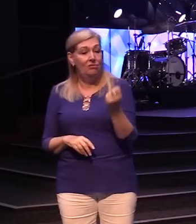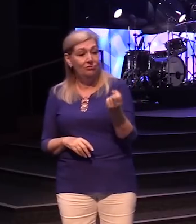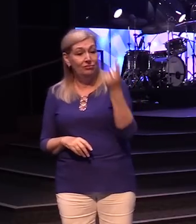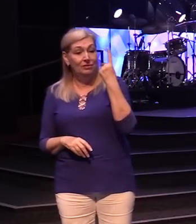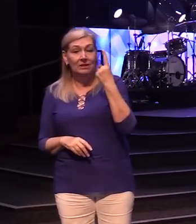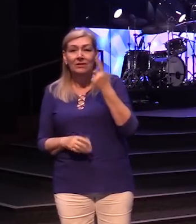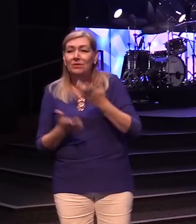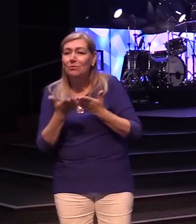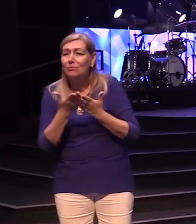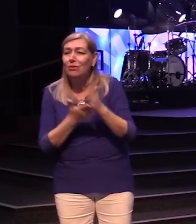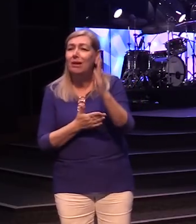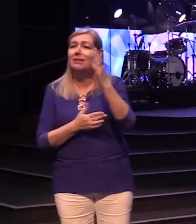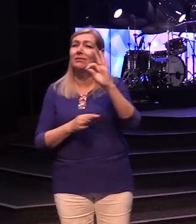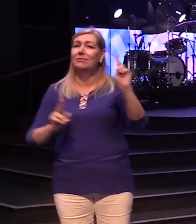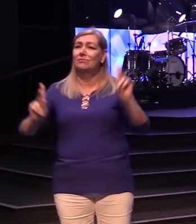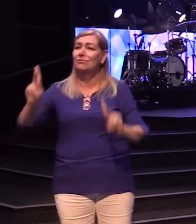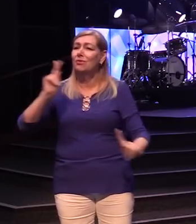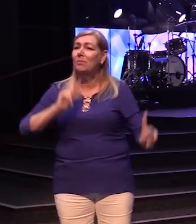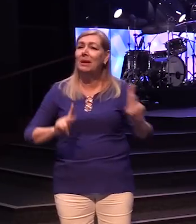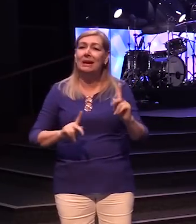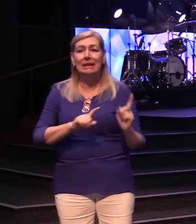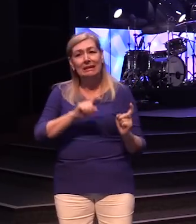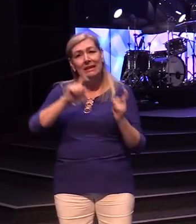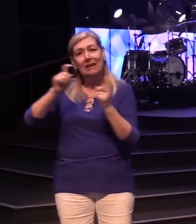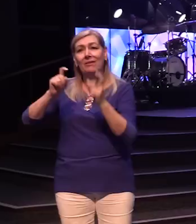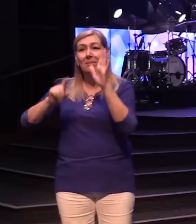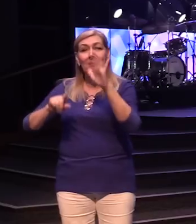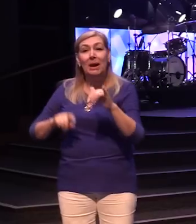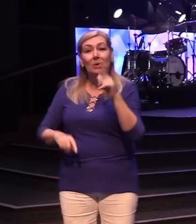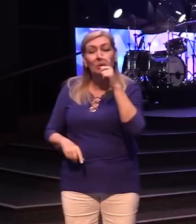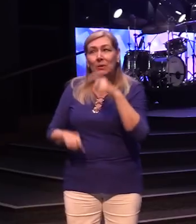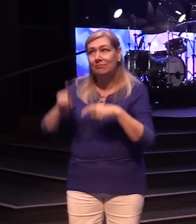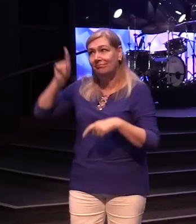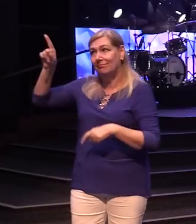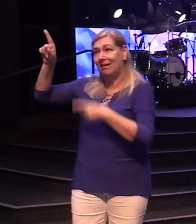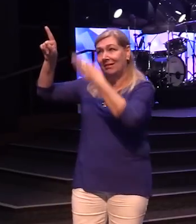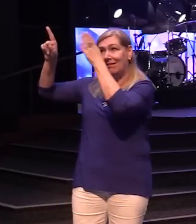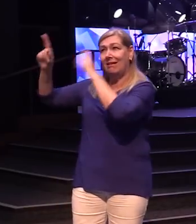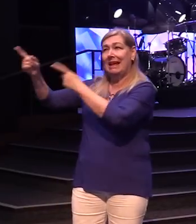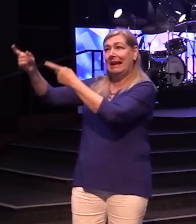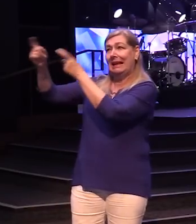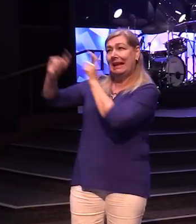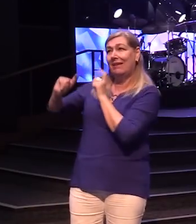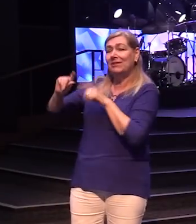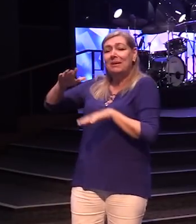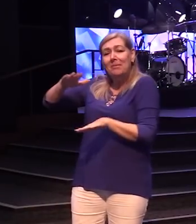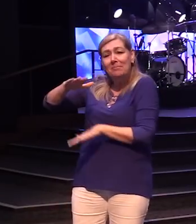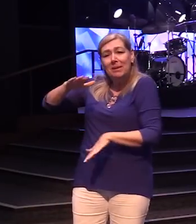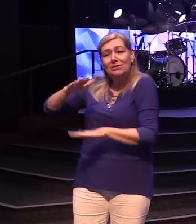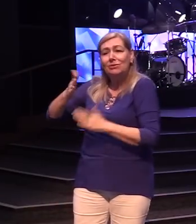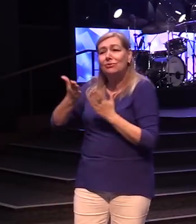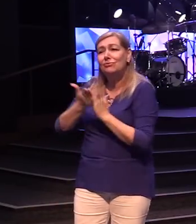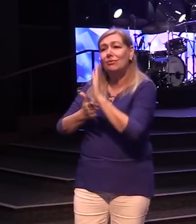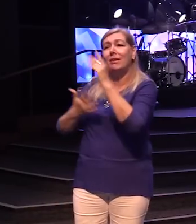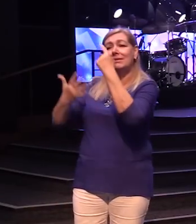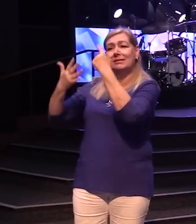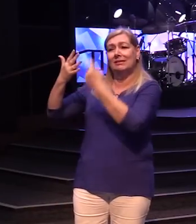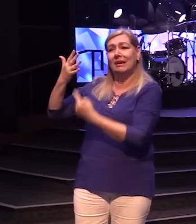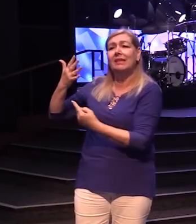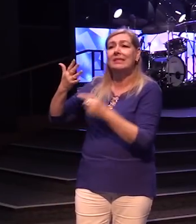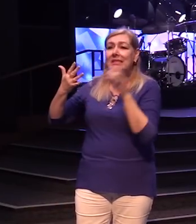of humanity given by a creator God, in that sense, at least this